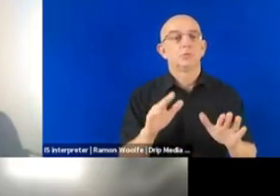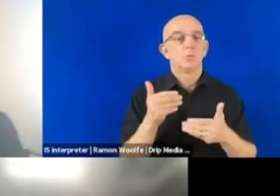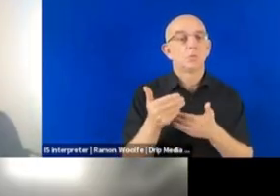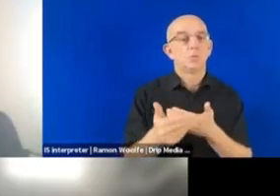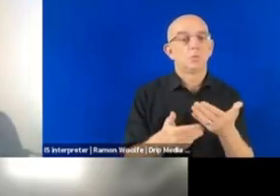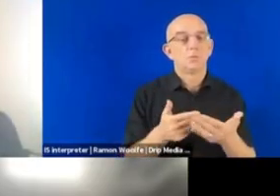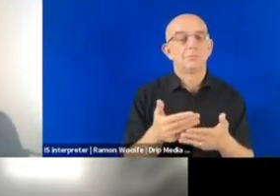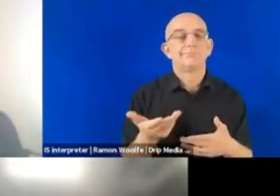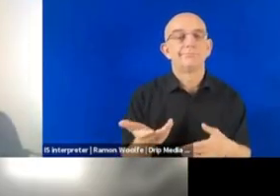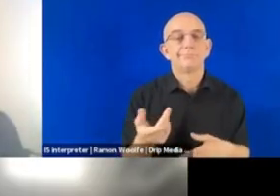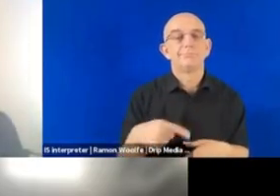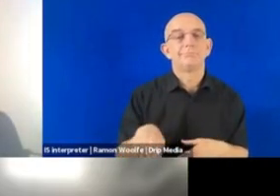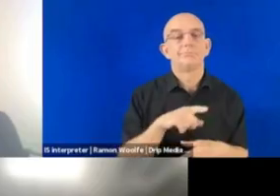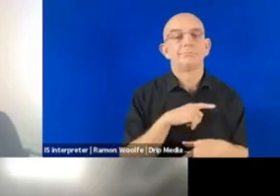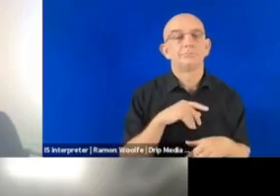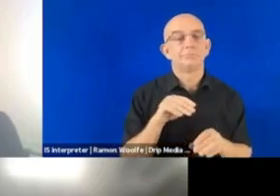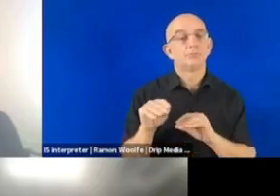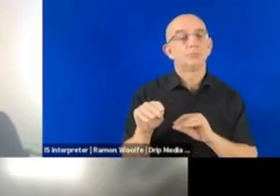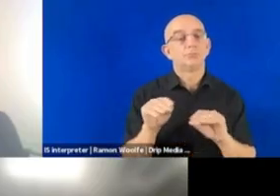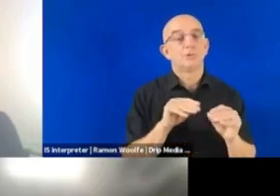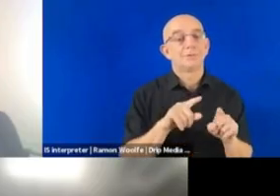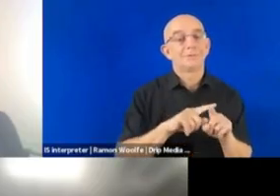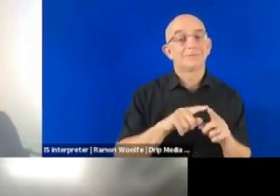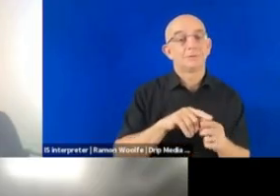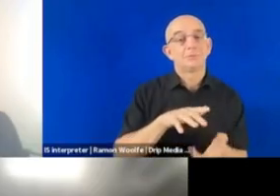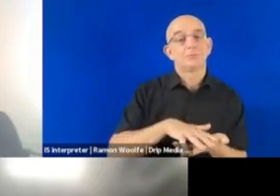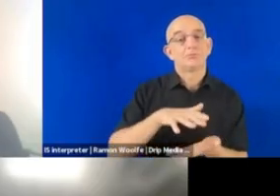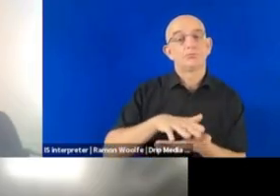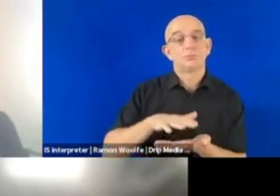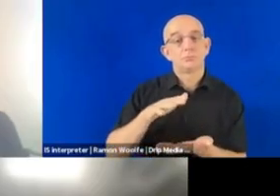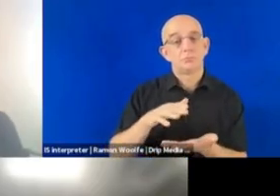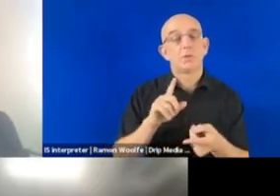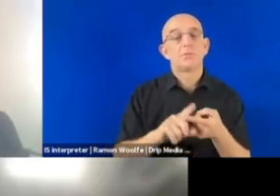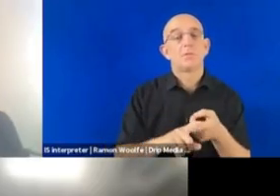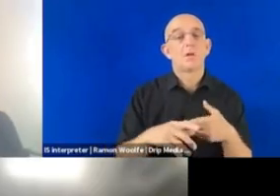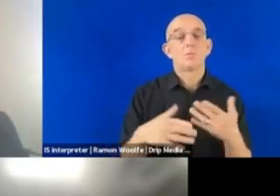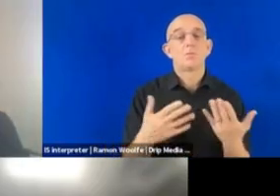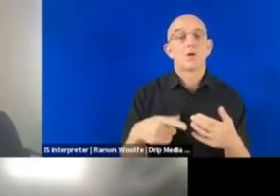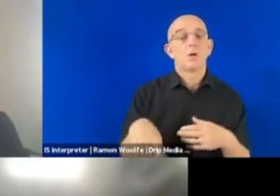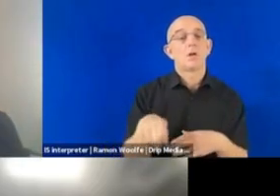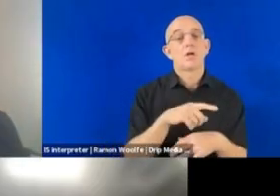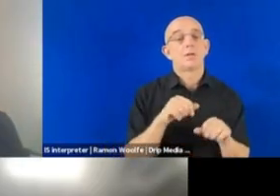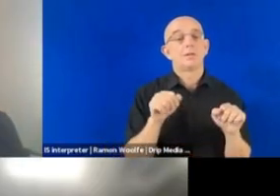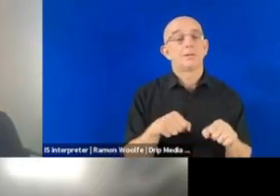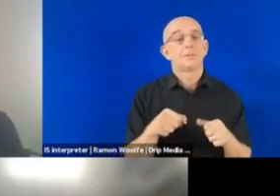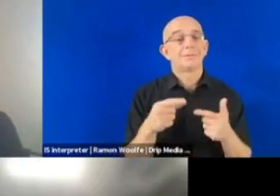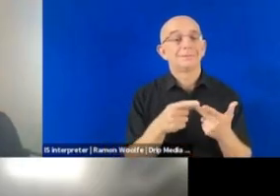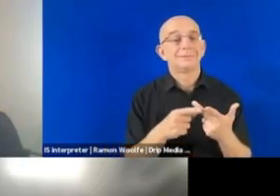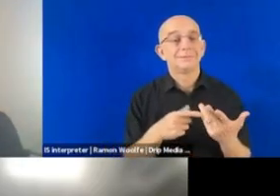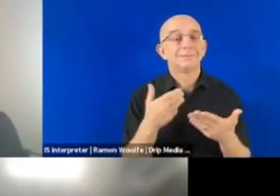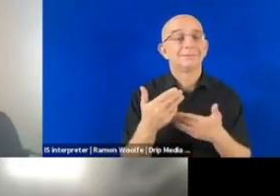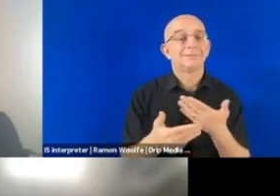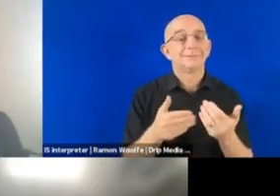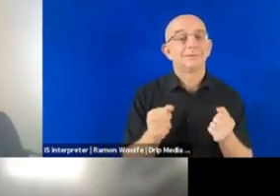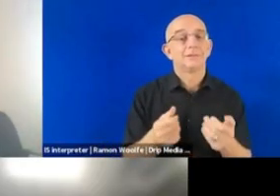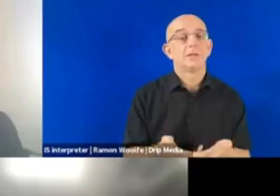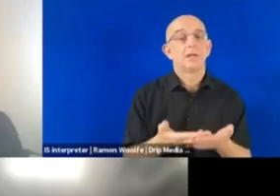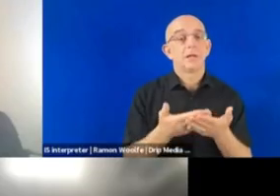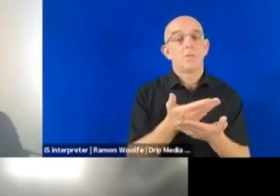more focused on the non-contributory program and not contributory social protection